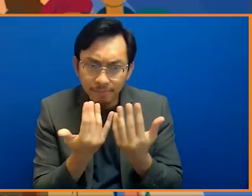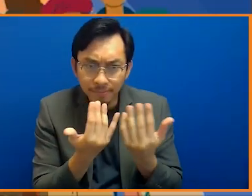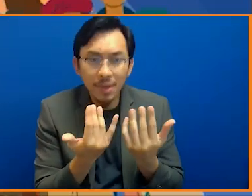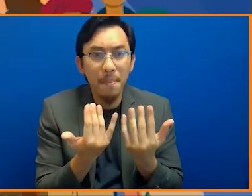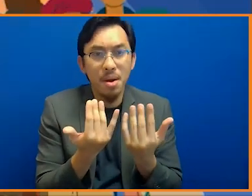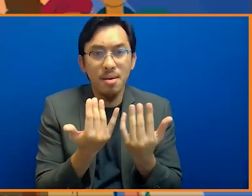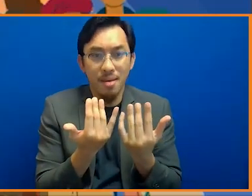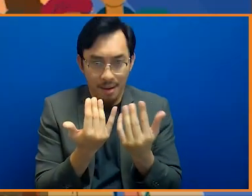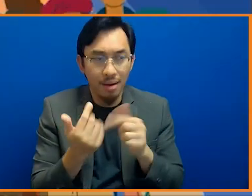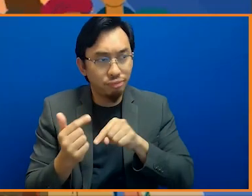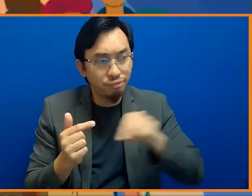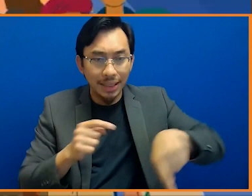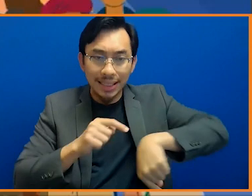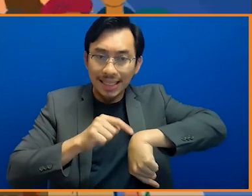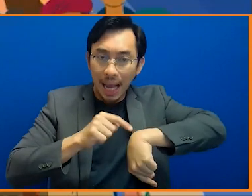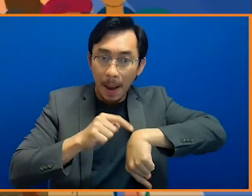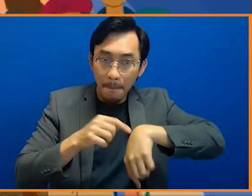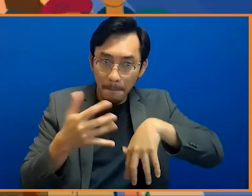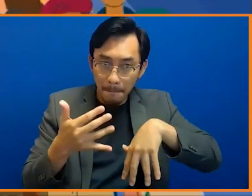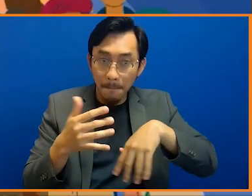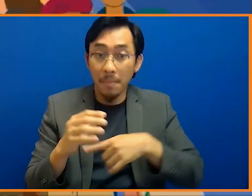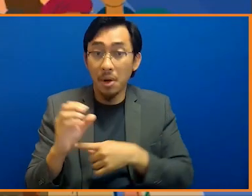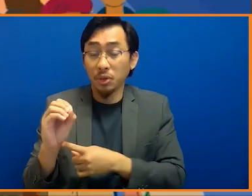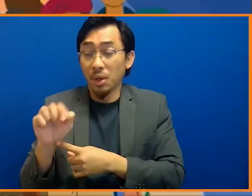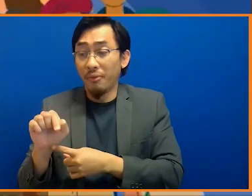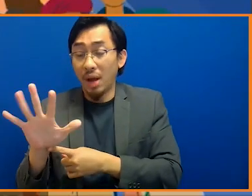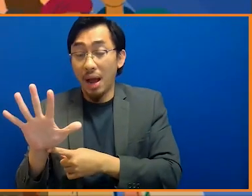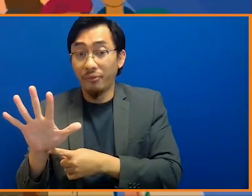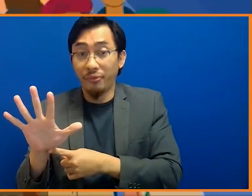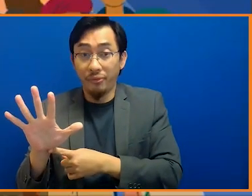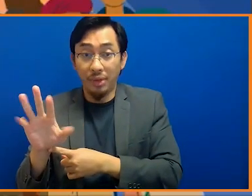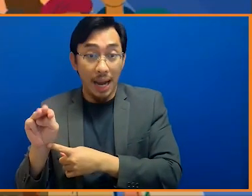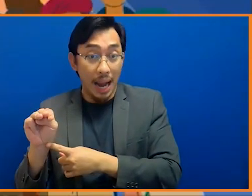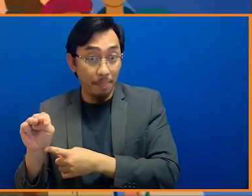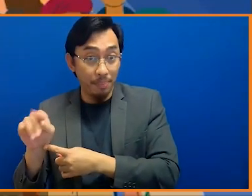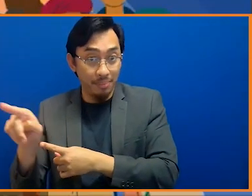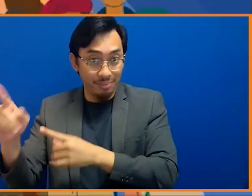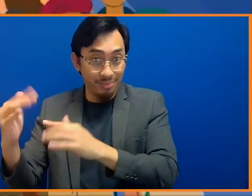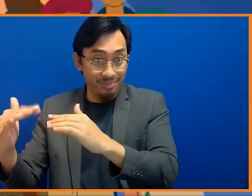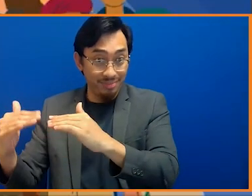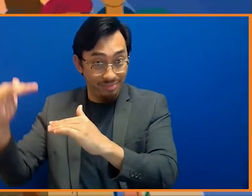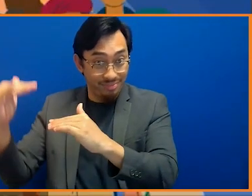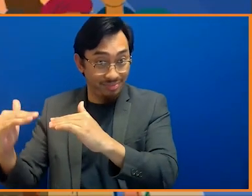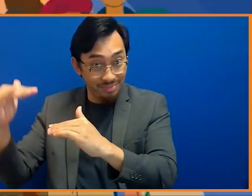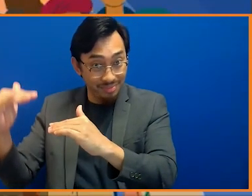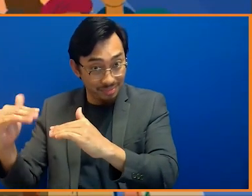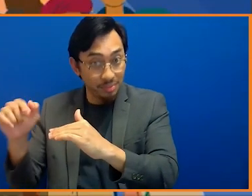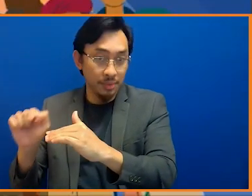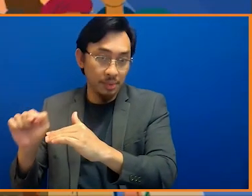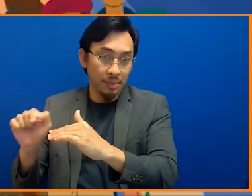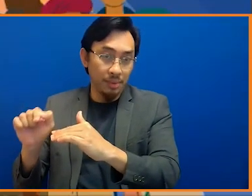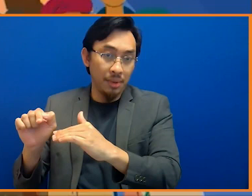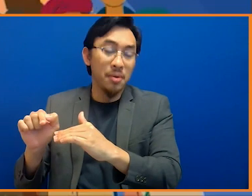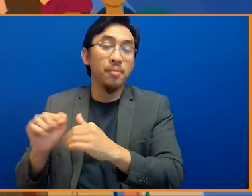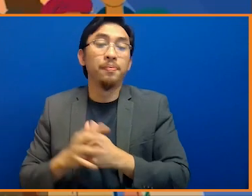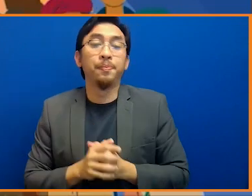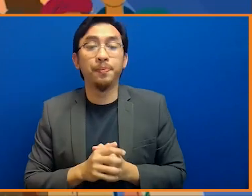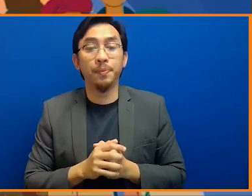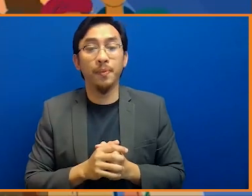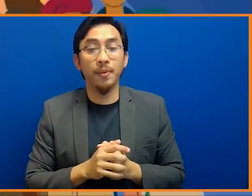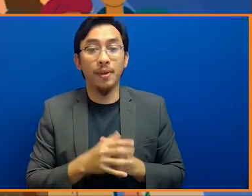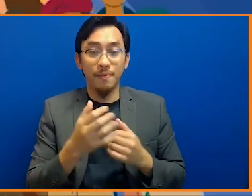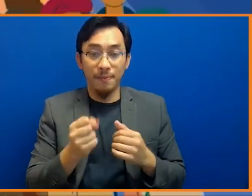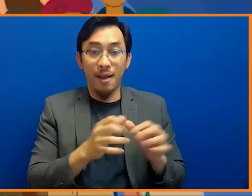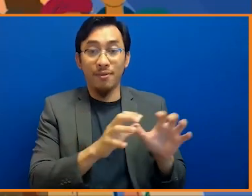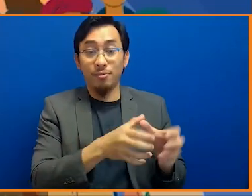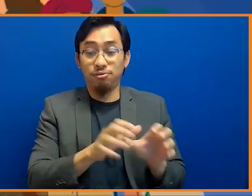the sea surface reach 0.5 from the mean sea levels. So according to that definition, we divide the